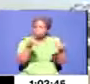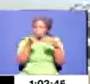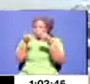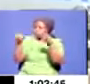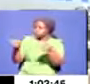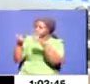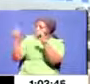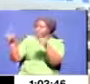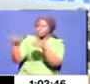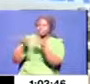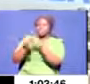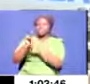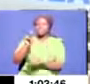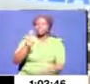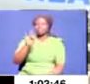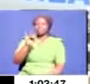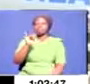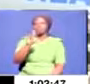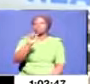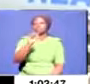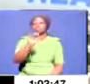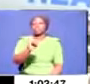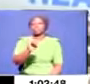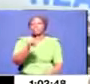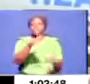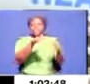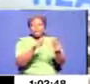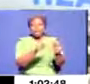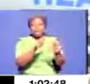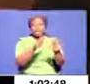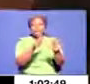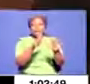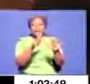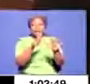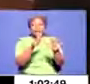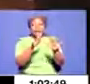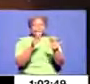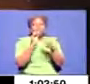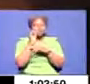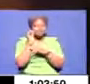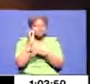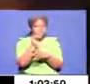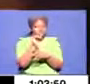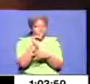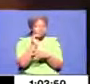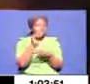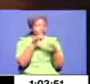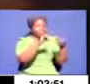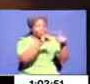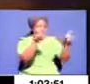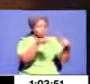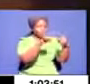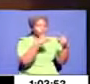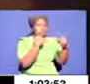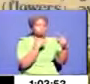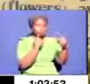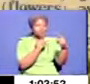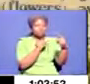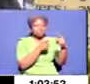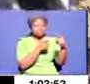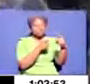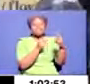It has been alleged that the coffins belonged to 67 people who had succumbed to COVID-19. Hatu kutoa